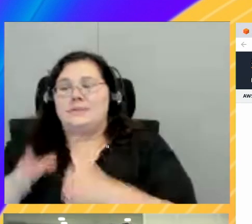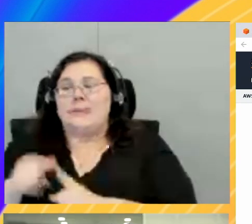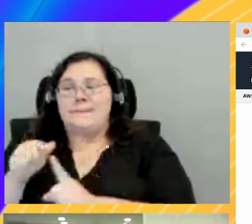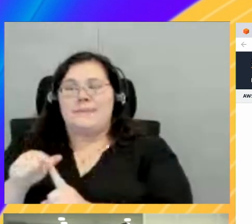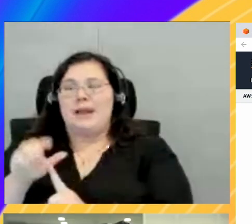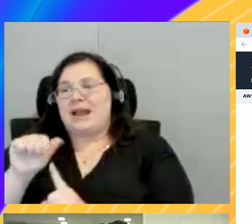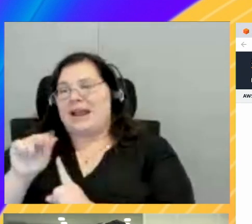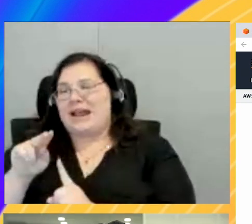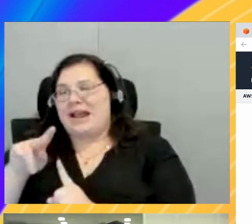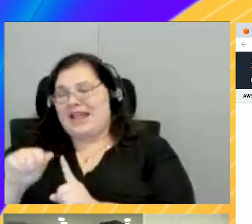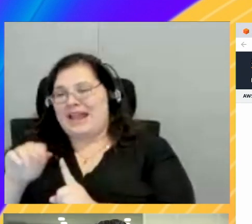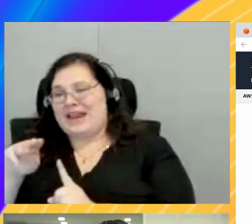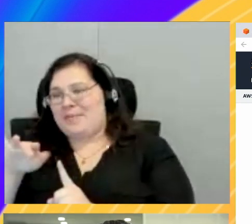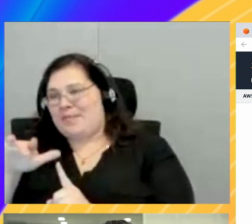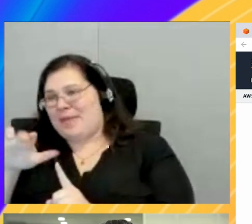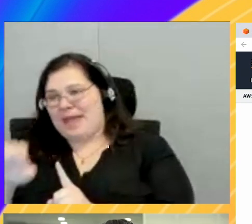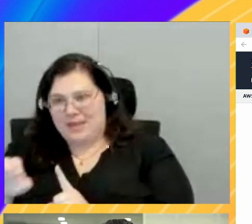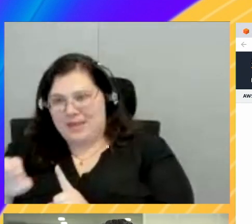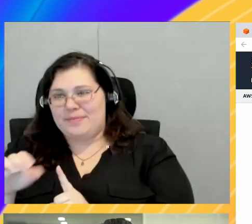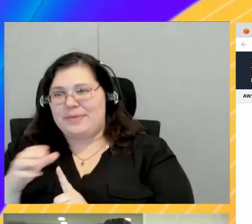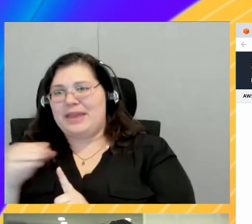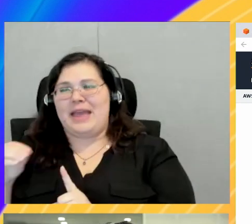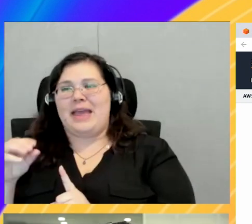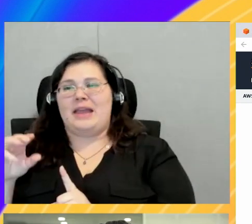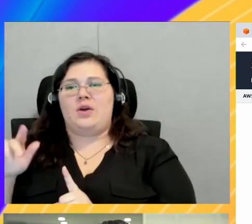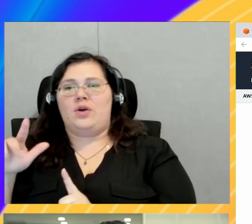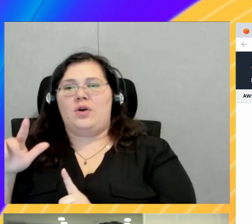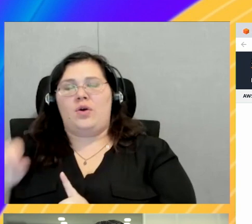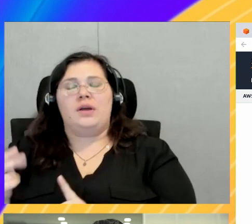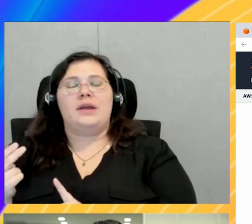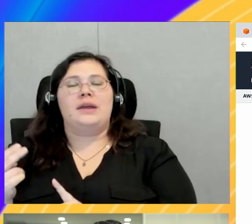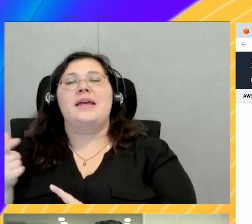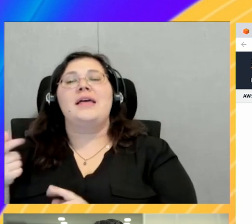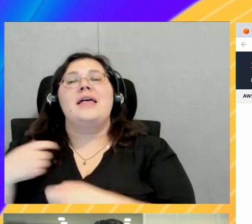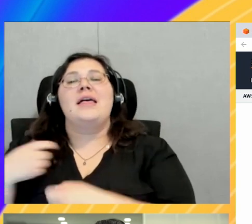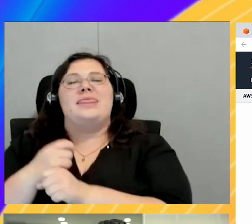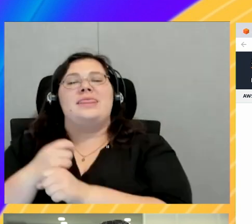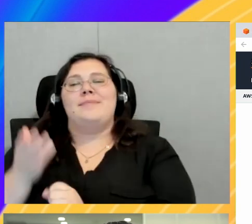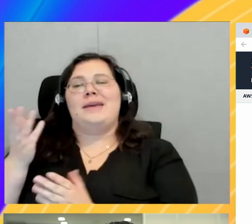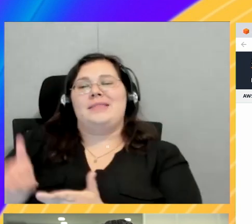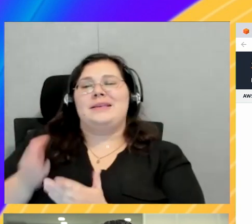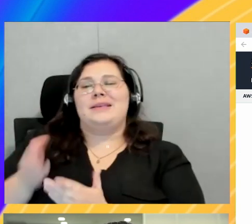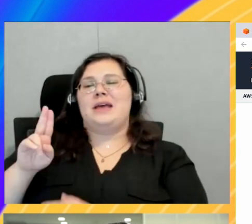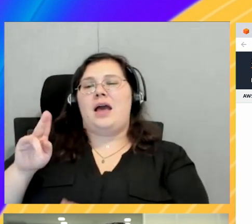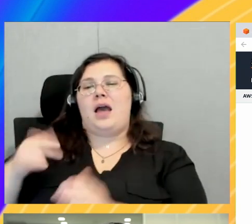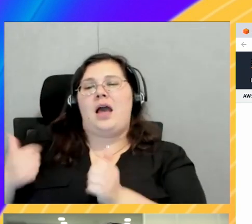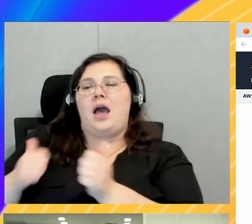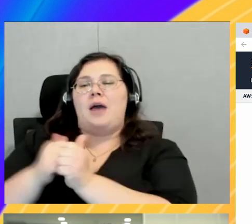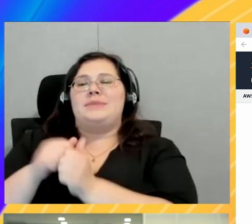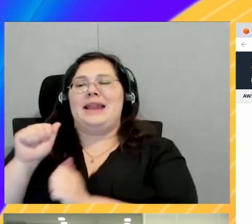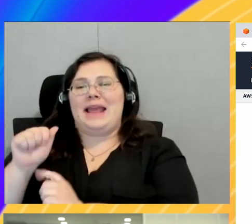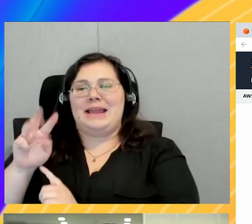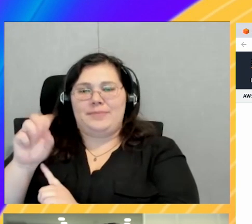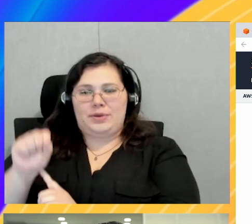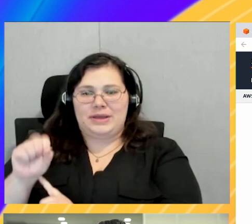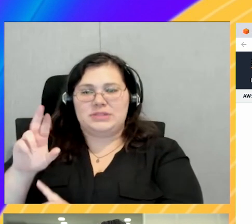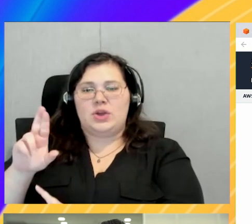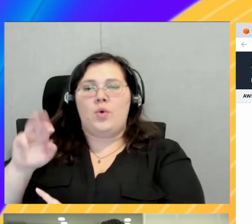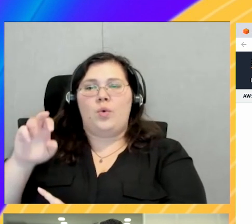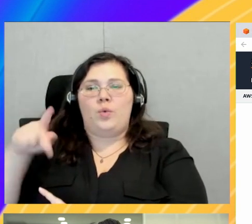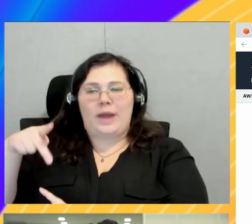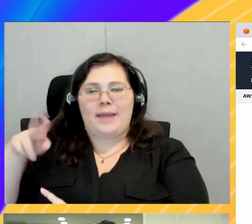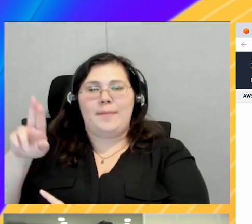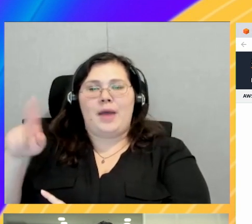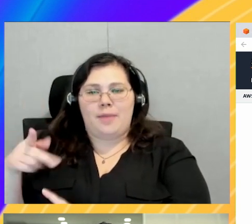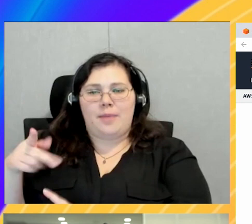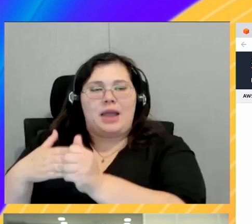Connor Colgan, they created this updated AWS ramp-up guide for security, identity, and compliance, which goes a